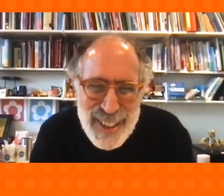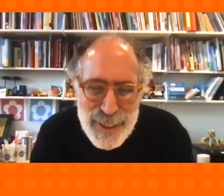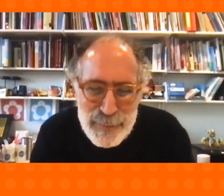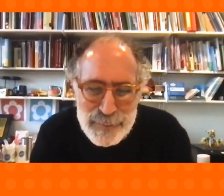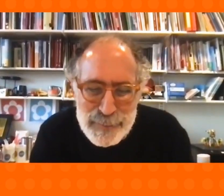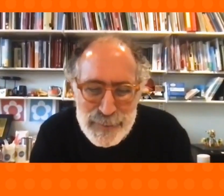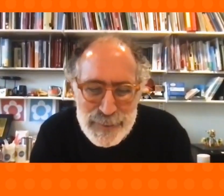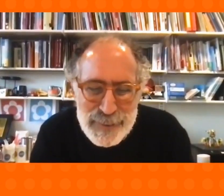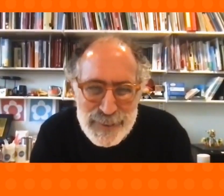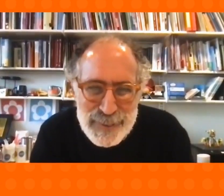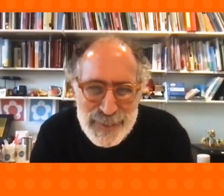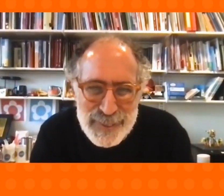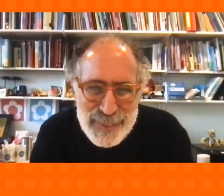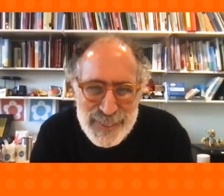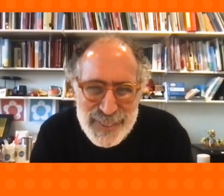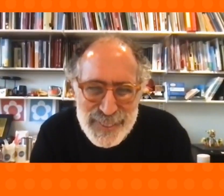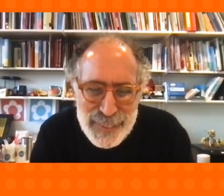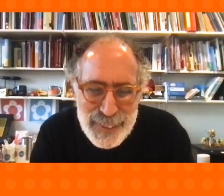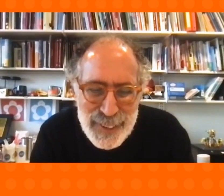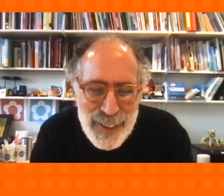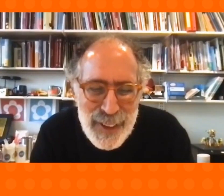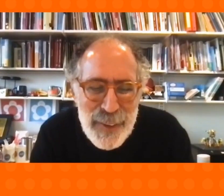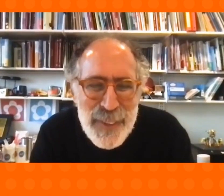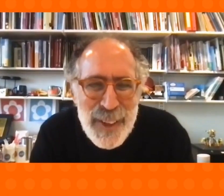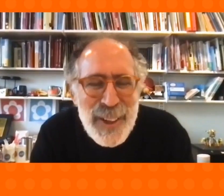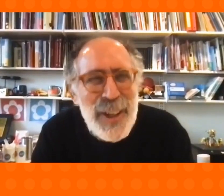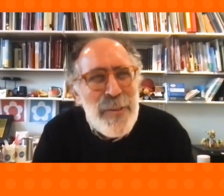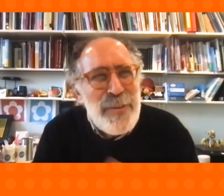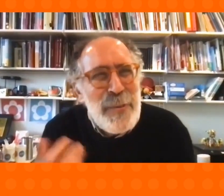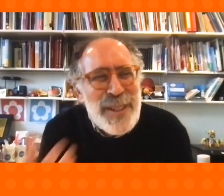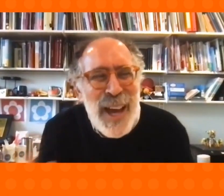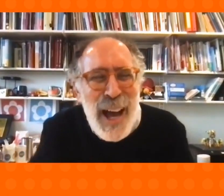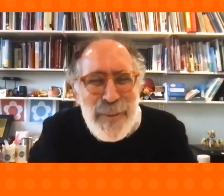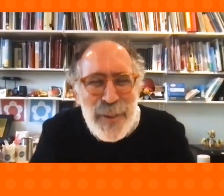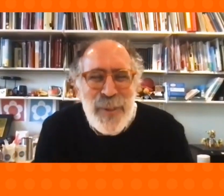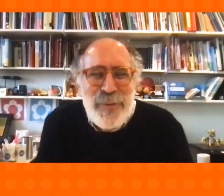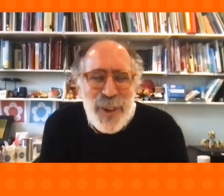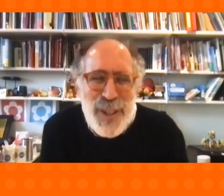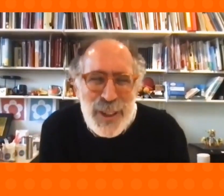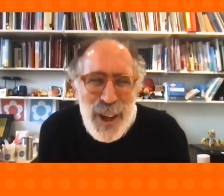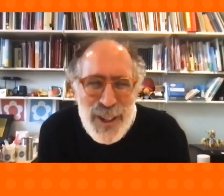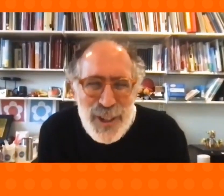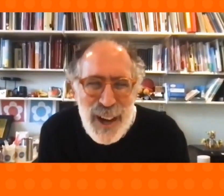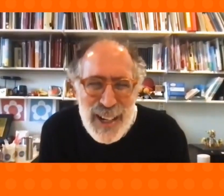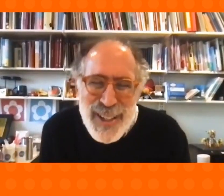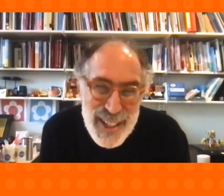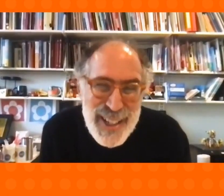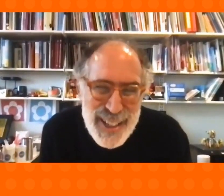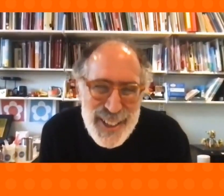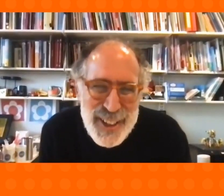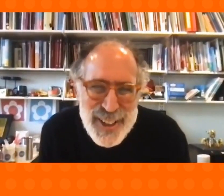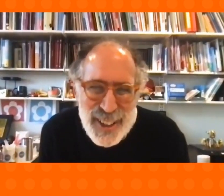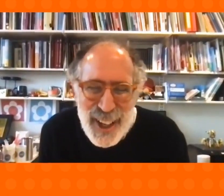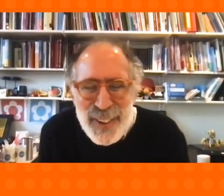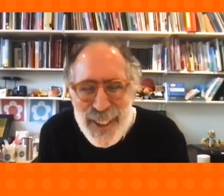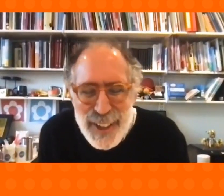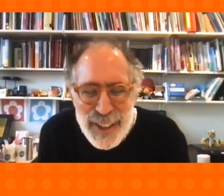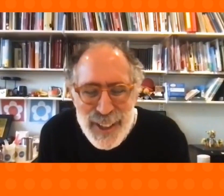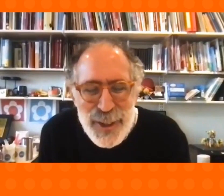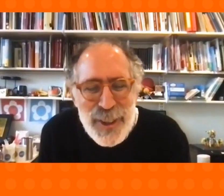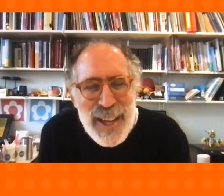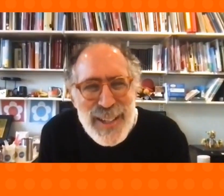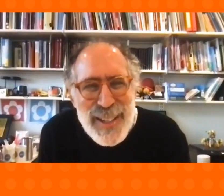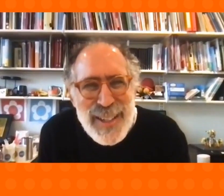you, Kristen. It's great to be here. Thanks for having me. From the time that we first launched Scratch 16 years